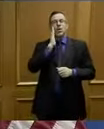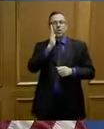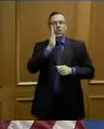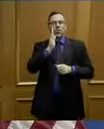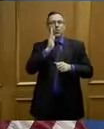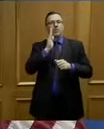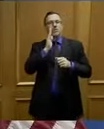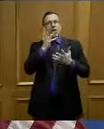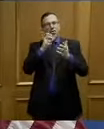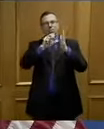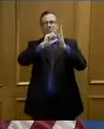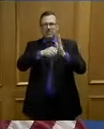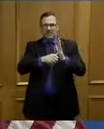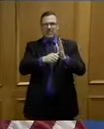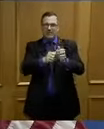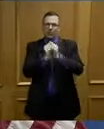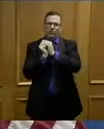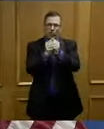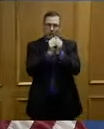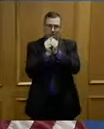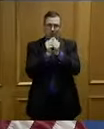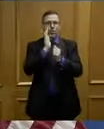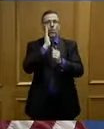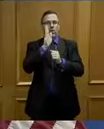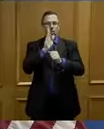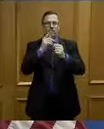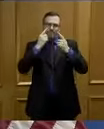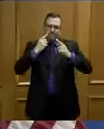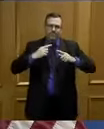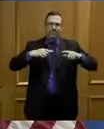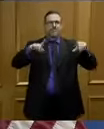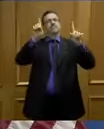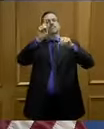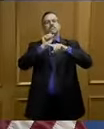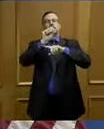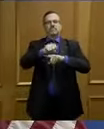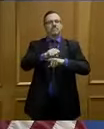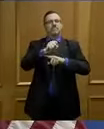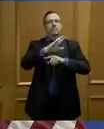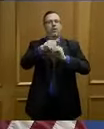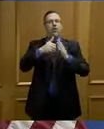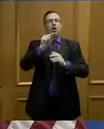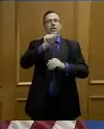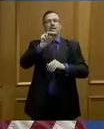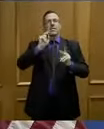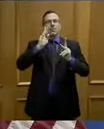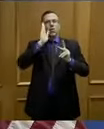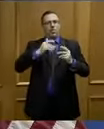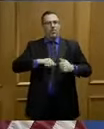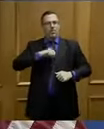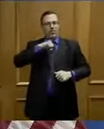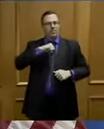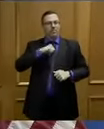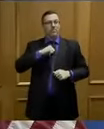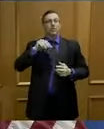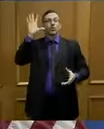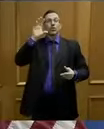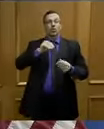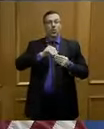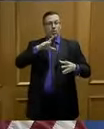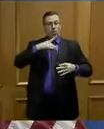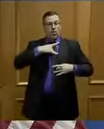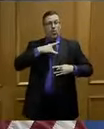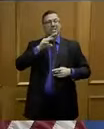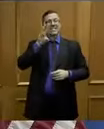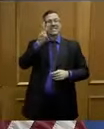are going to get through this in a way that makes all Tennesseans proud. Today, our case count is 667